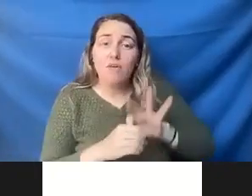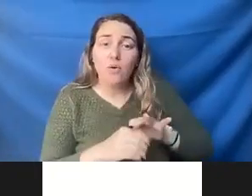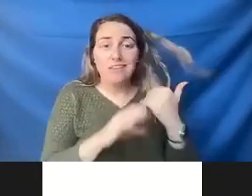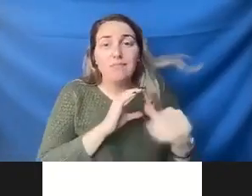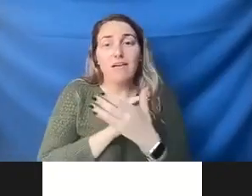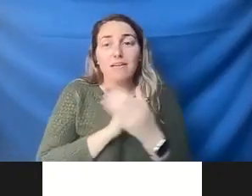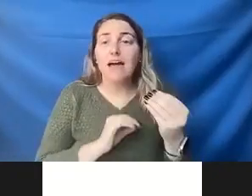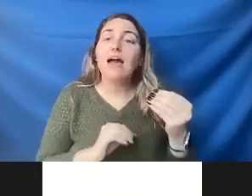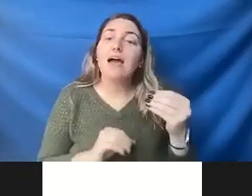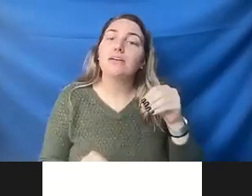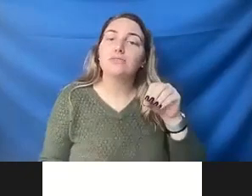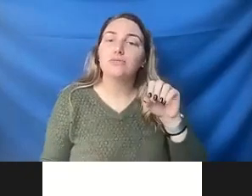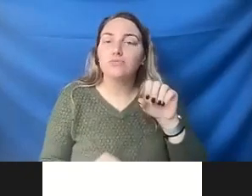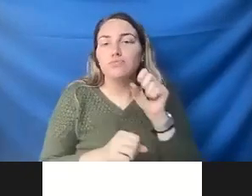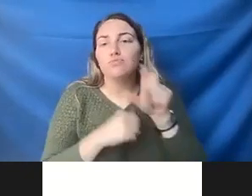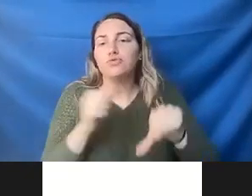resources.